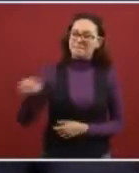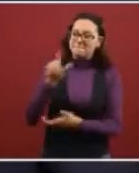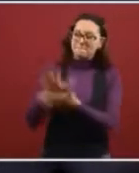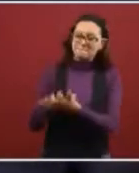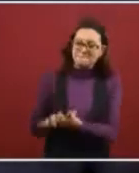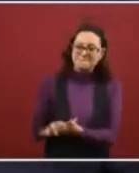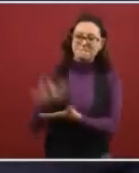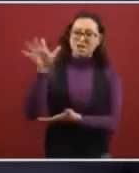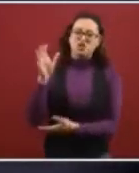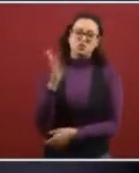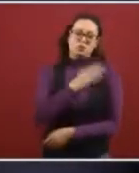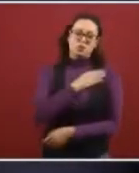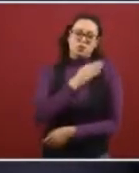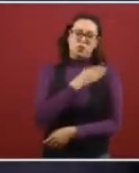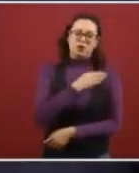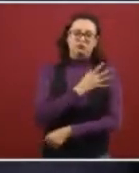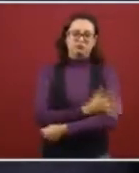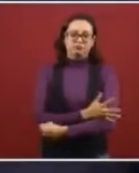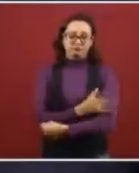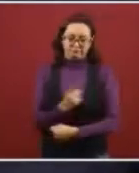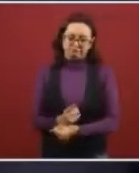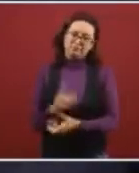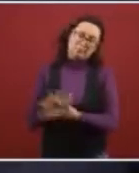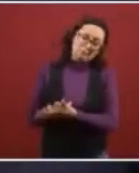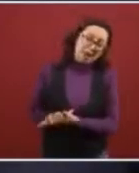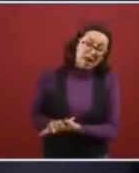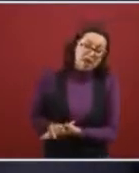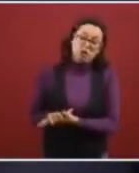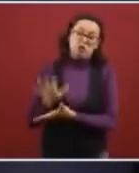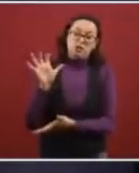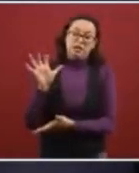pueblo the majority bueno, of the people honesto. Of Mexico are honest pero